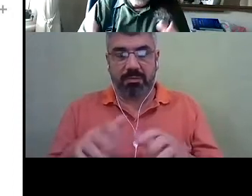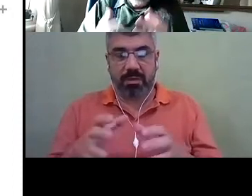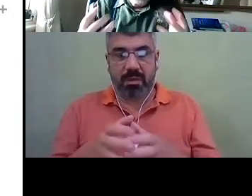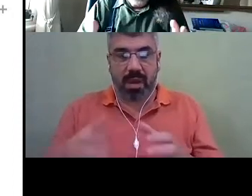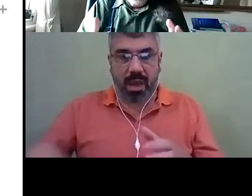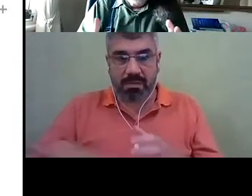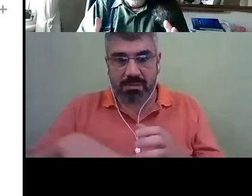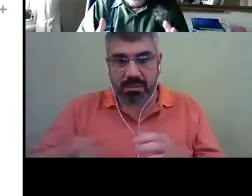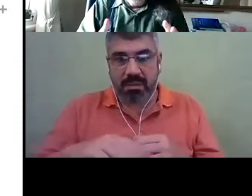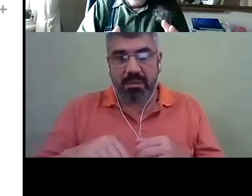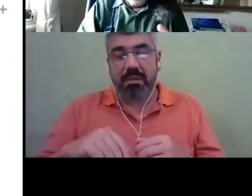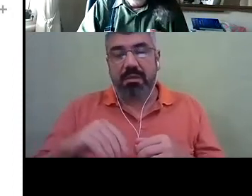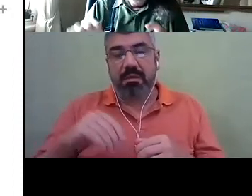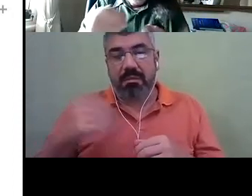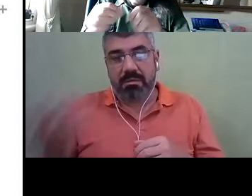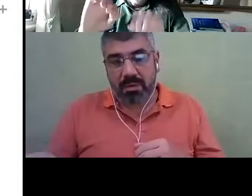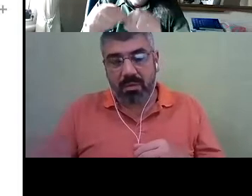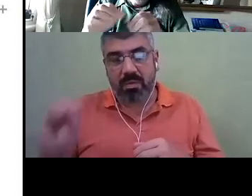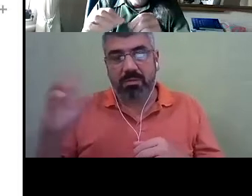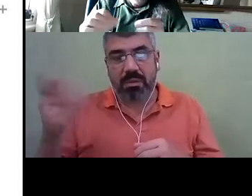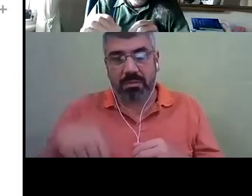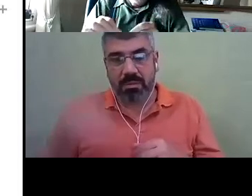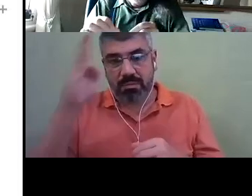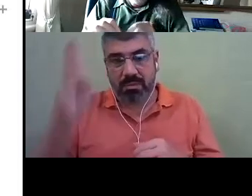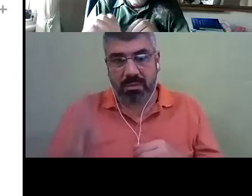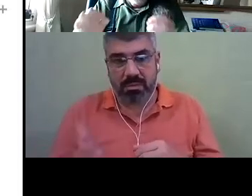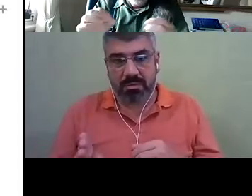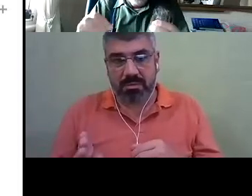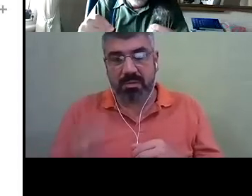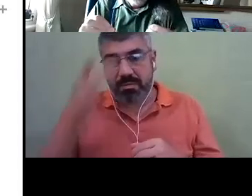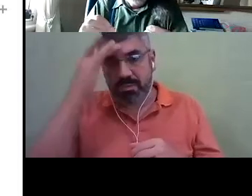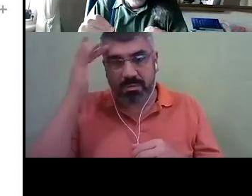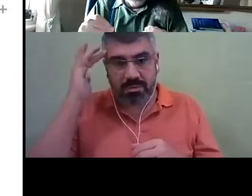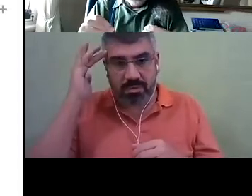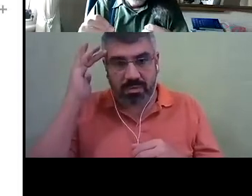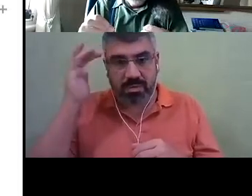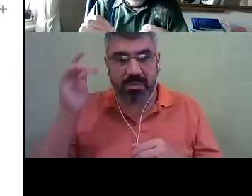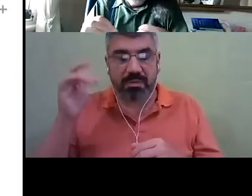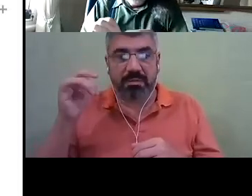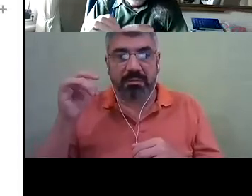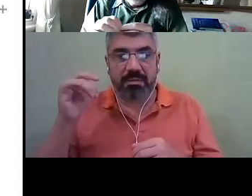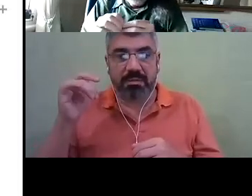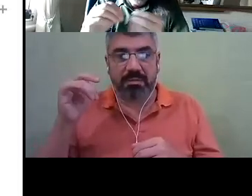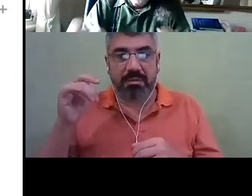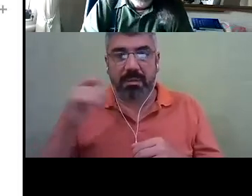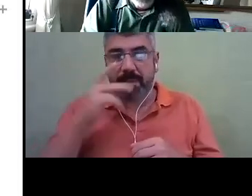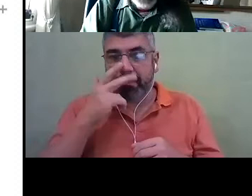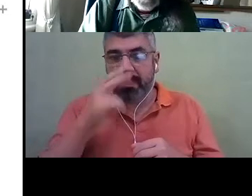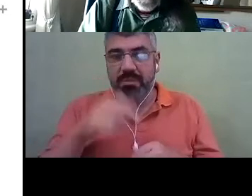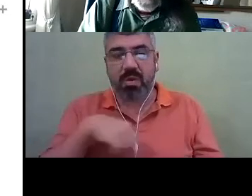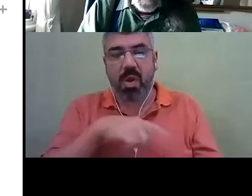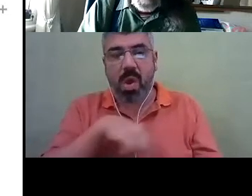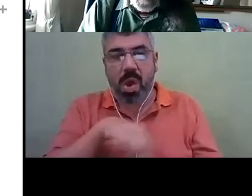and hours and hours making, you know, knitting things and so on, which are very beautiful, but they can only sell